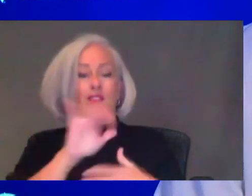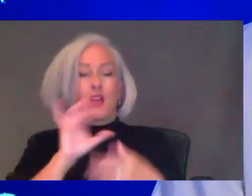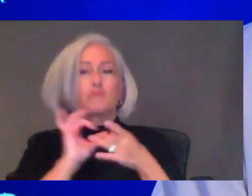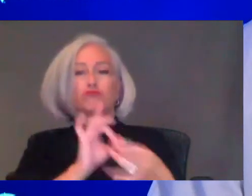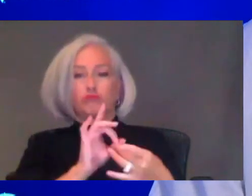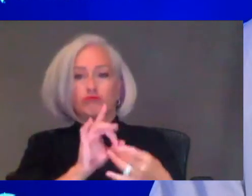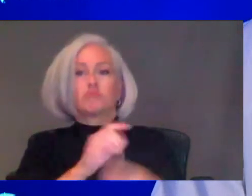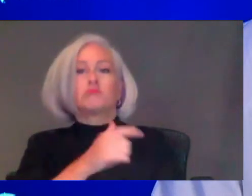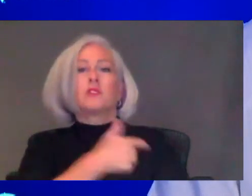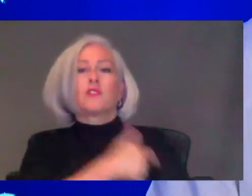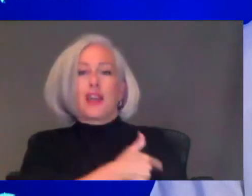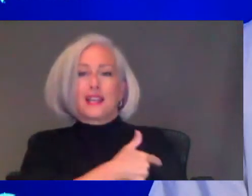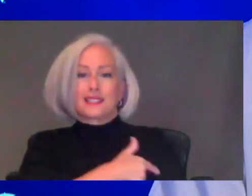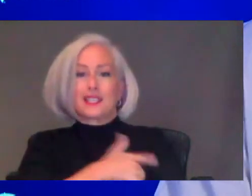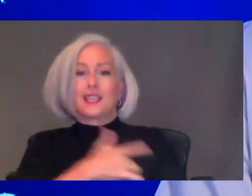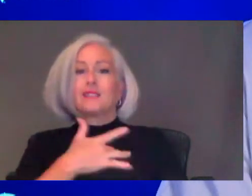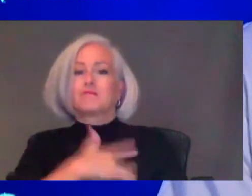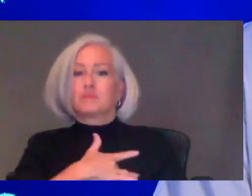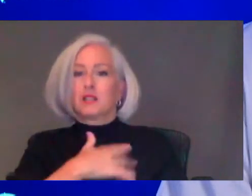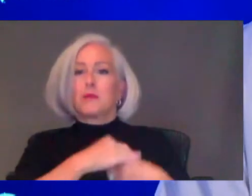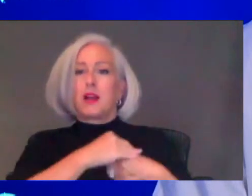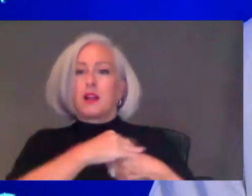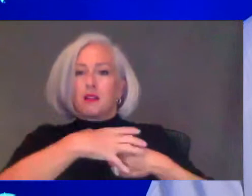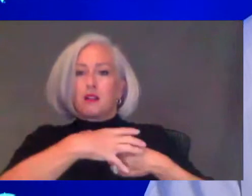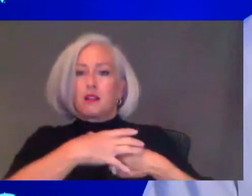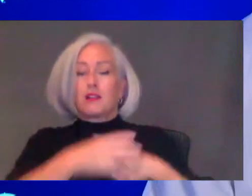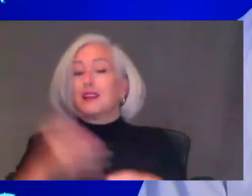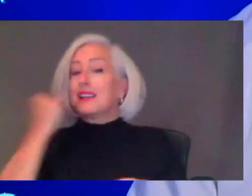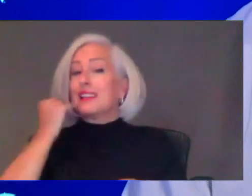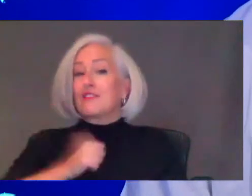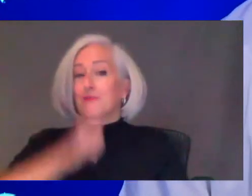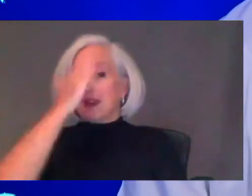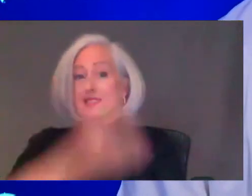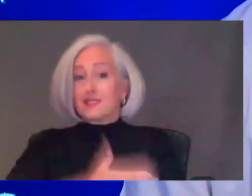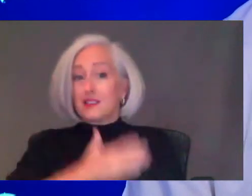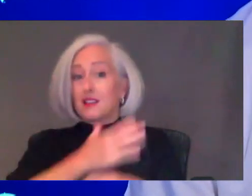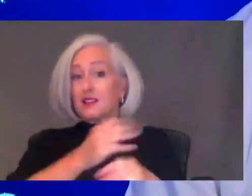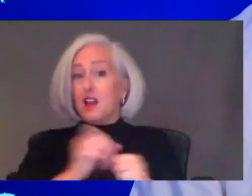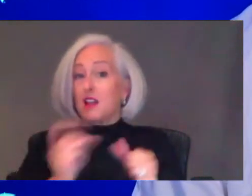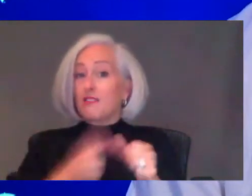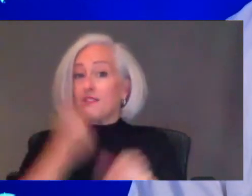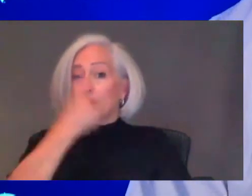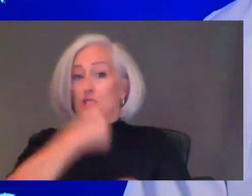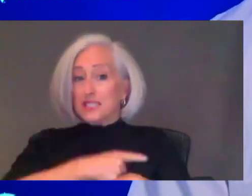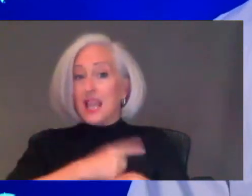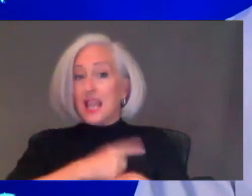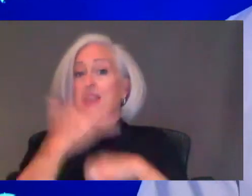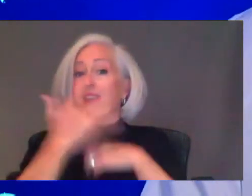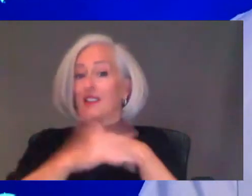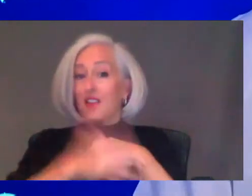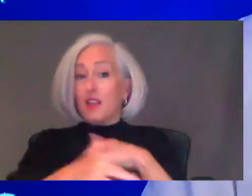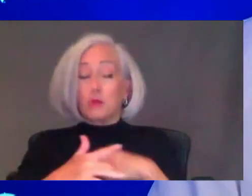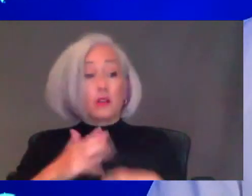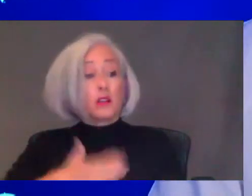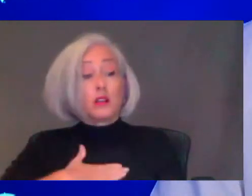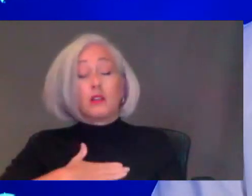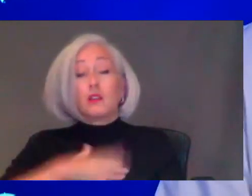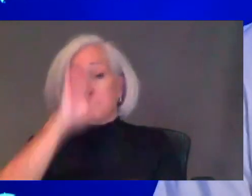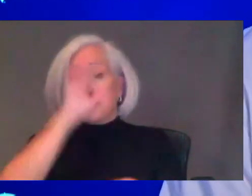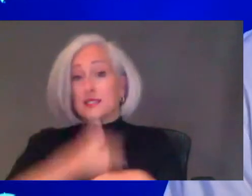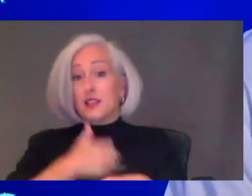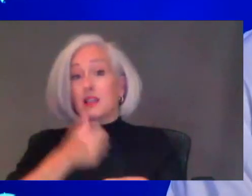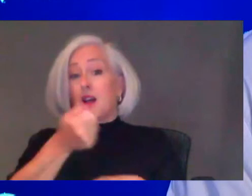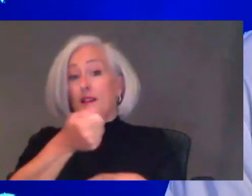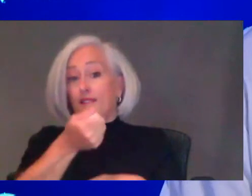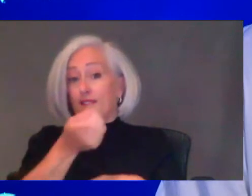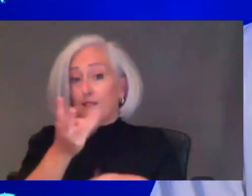The benefits so much outweigh the risks of that. So of getting your children vaccinated. Definitely. Other questions?